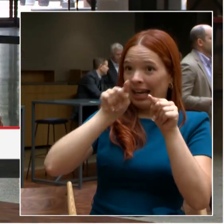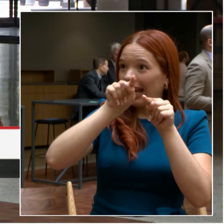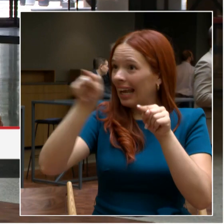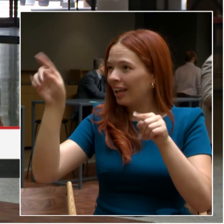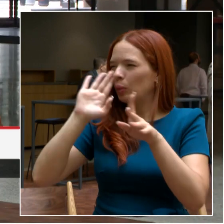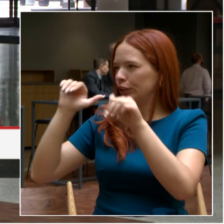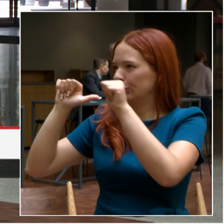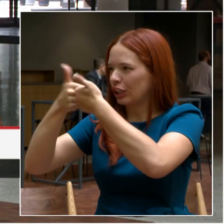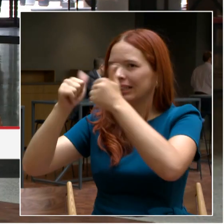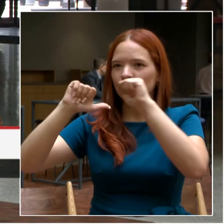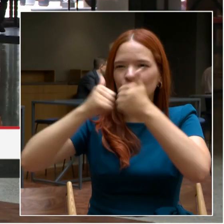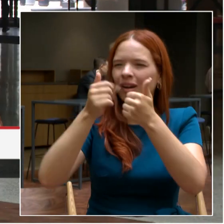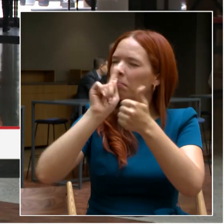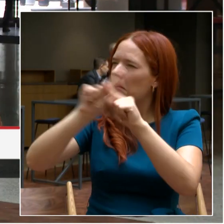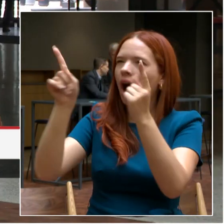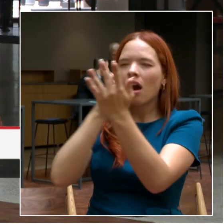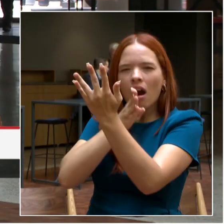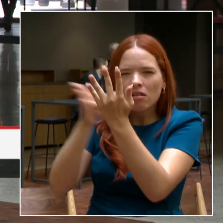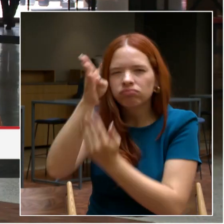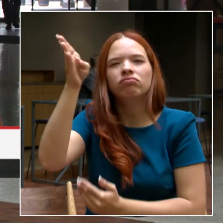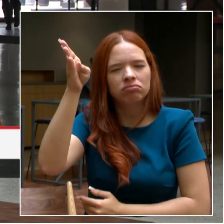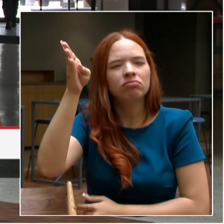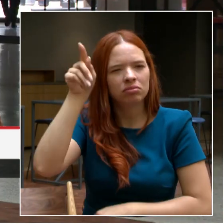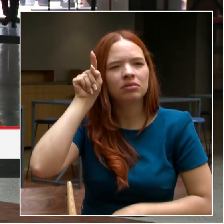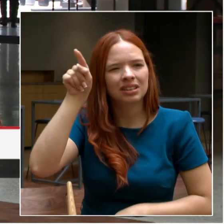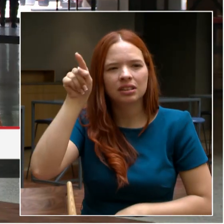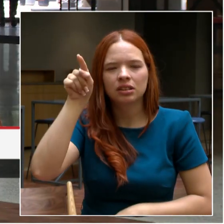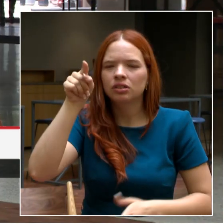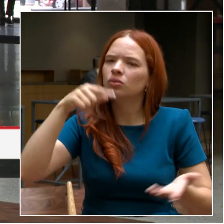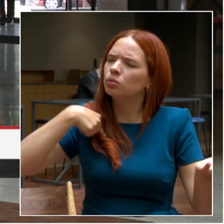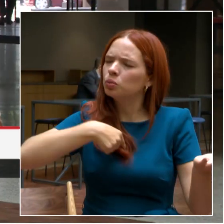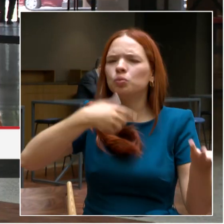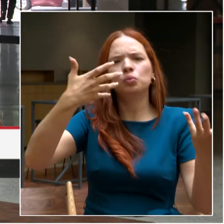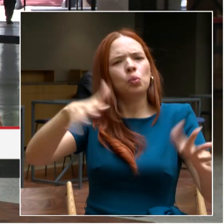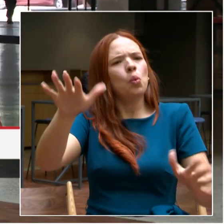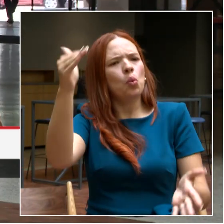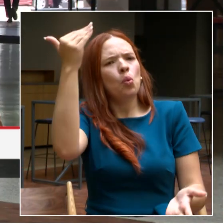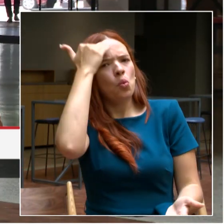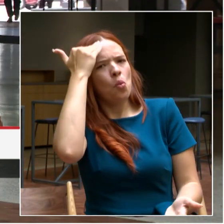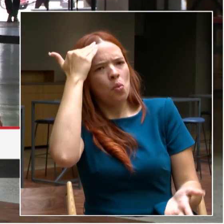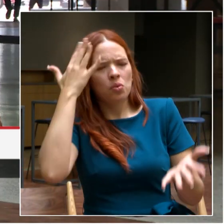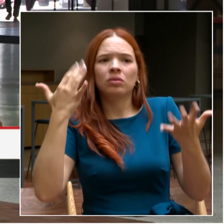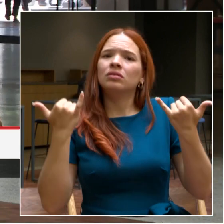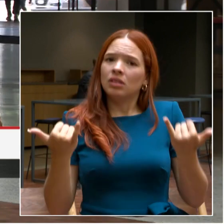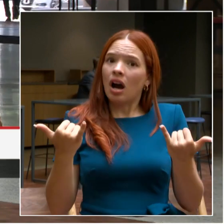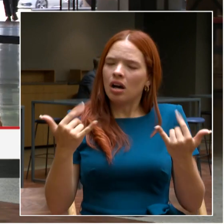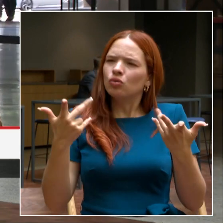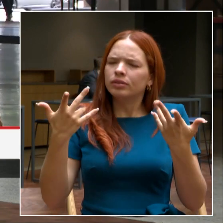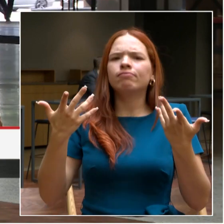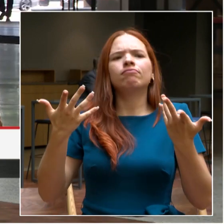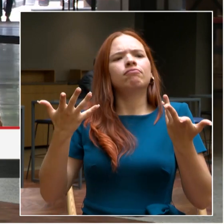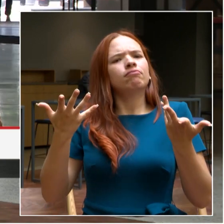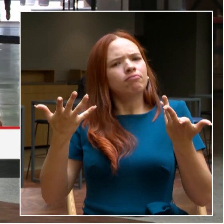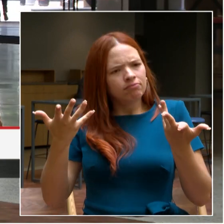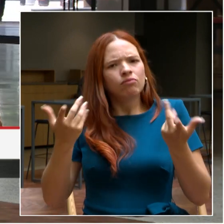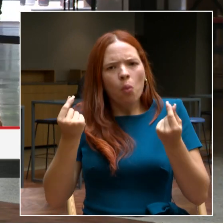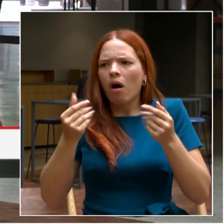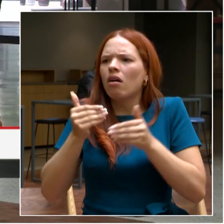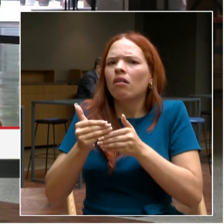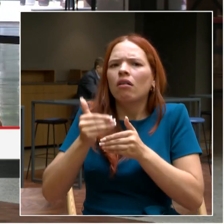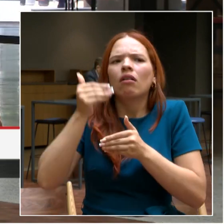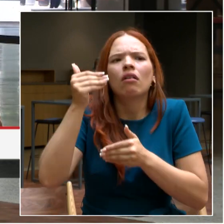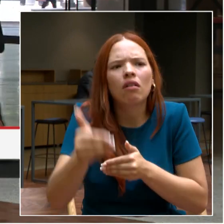our downtown. We know what it looks like. We know the challenges we face with the federal government taking a while to come back. But we're starting to see people come back to